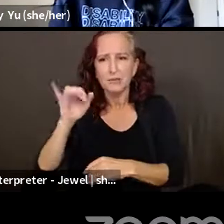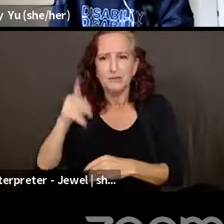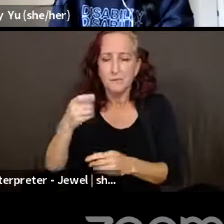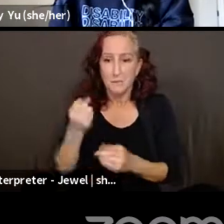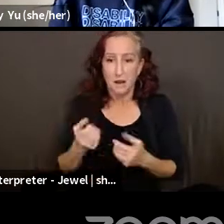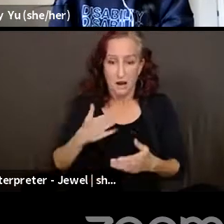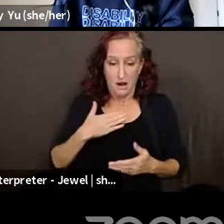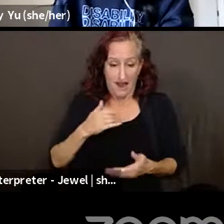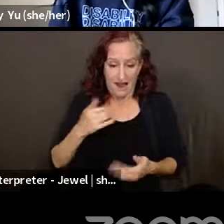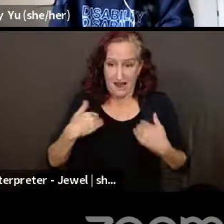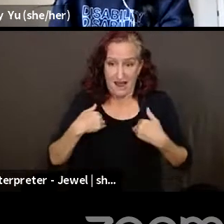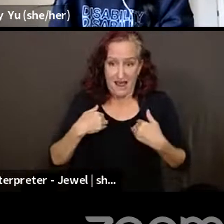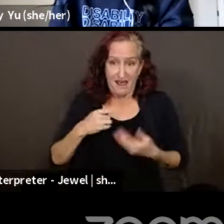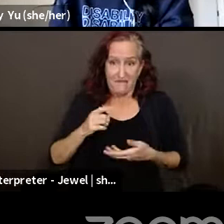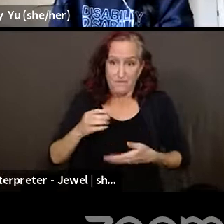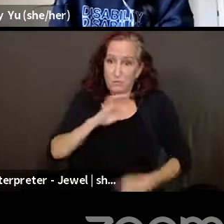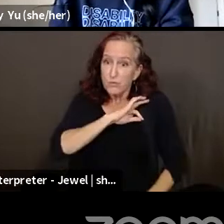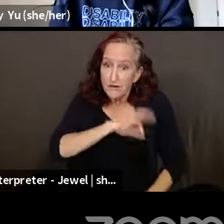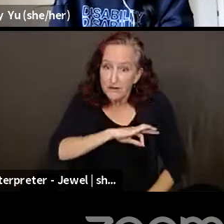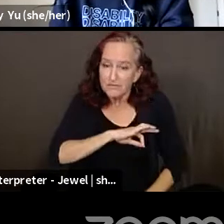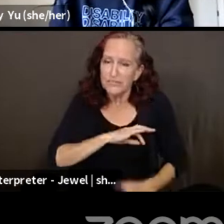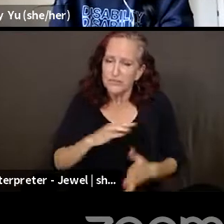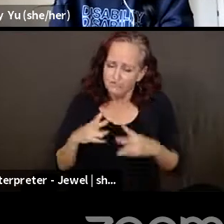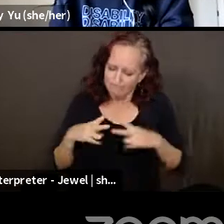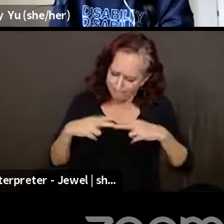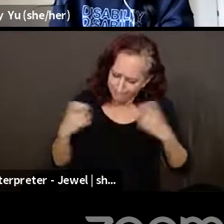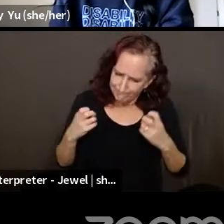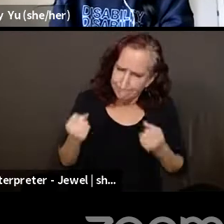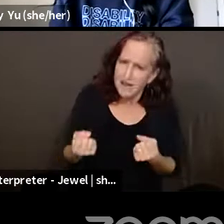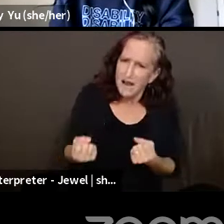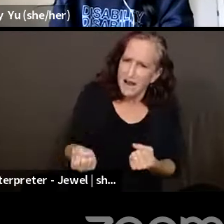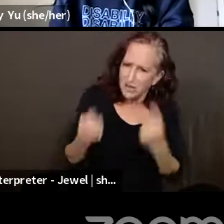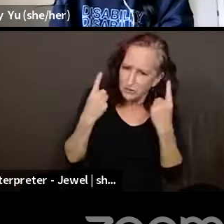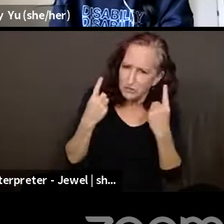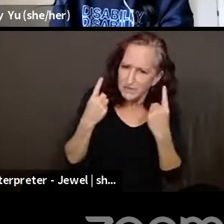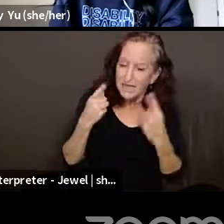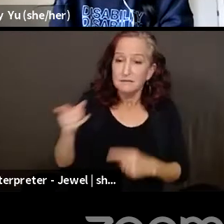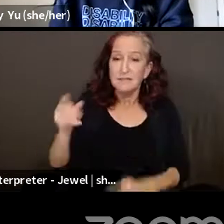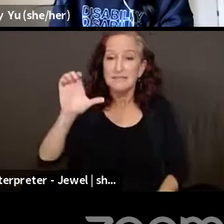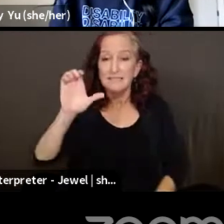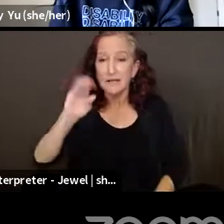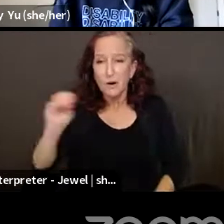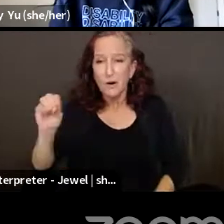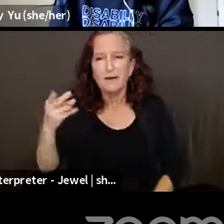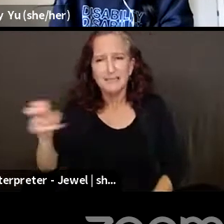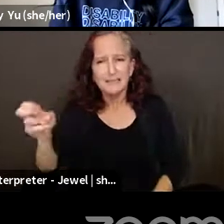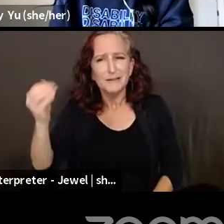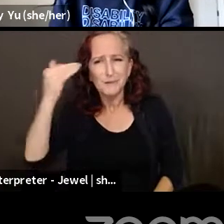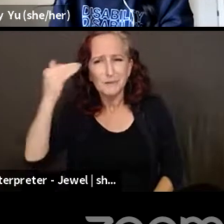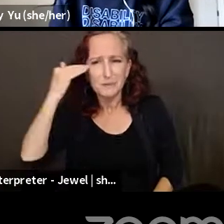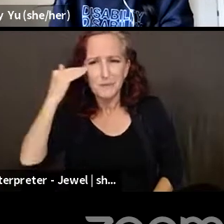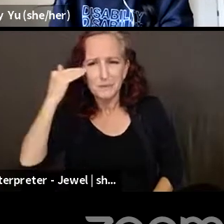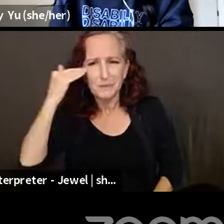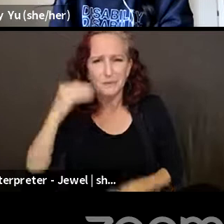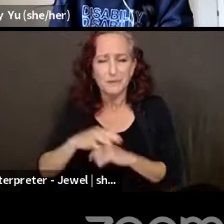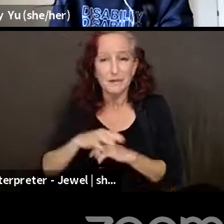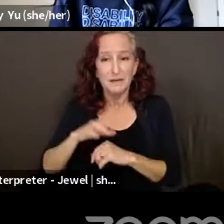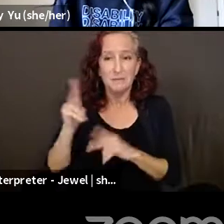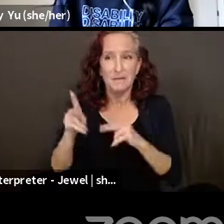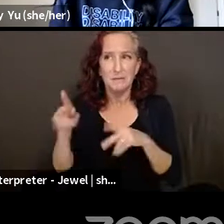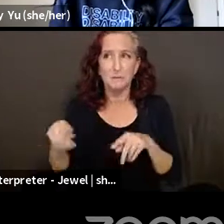context. And he knew his privilege in the context, that he was the COO of the company. People feared